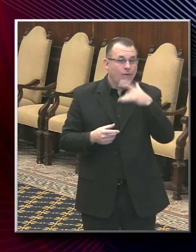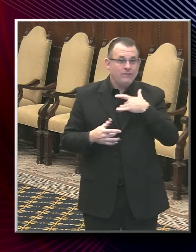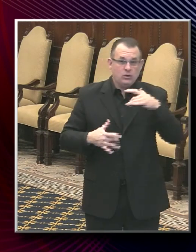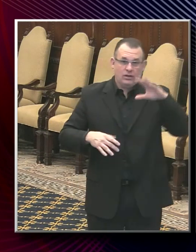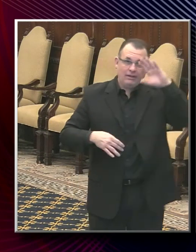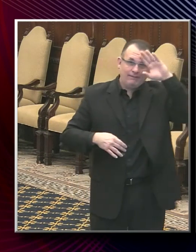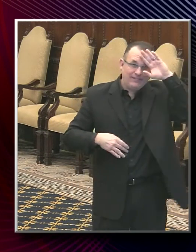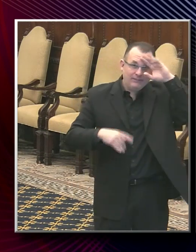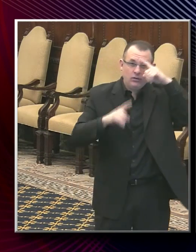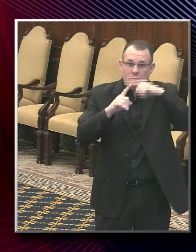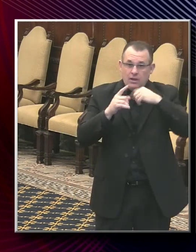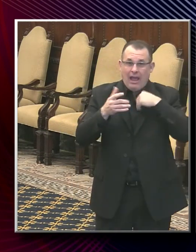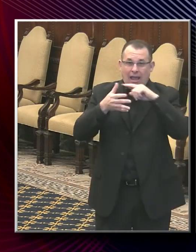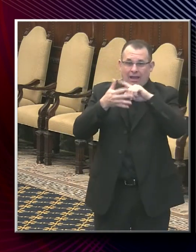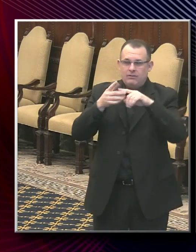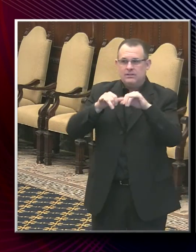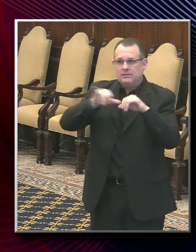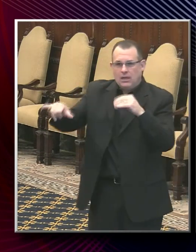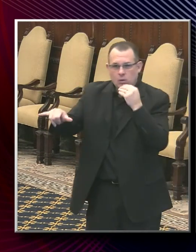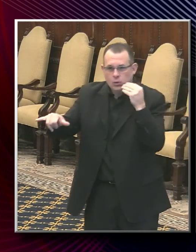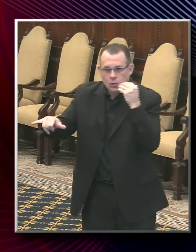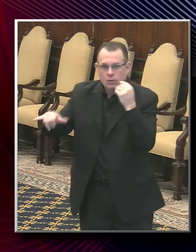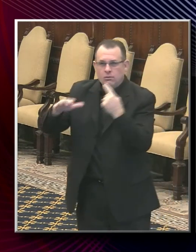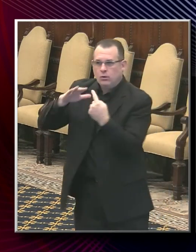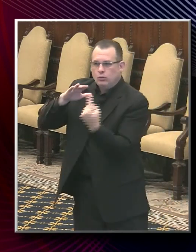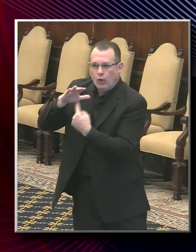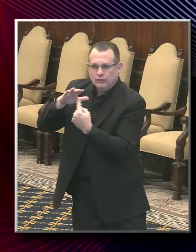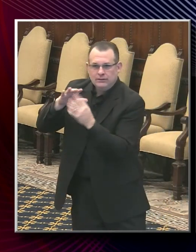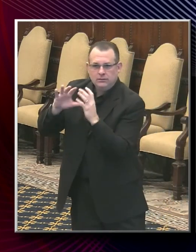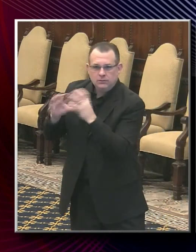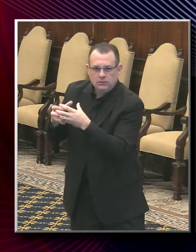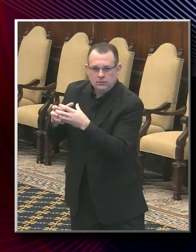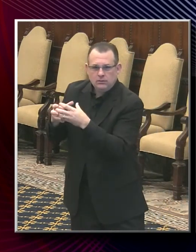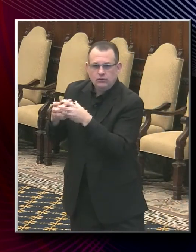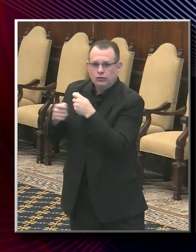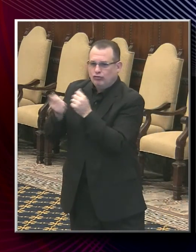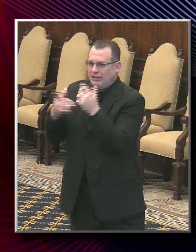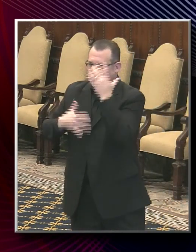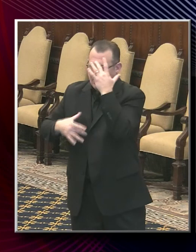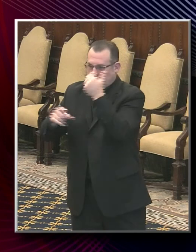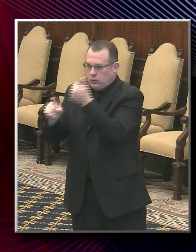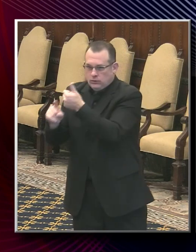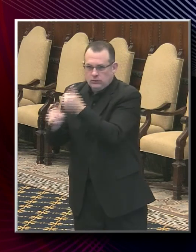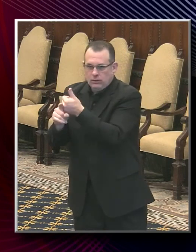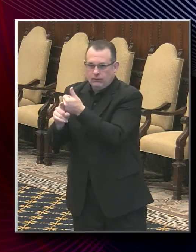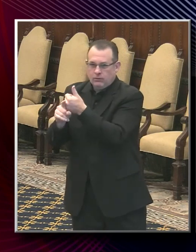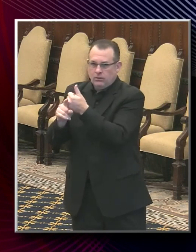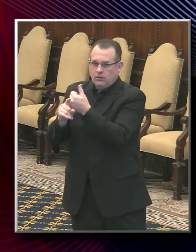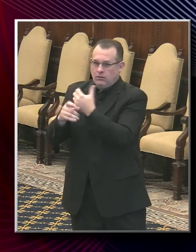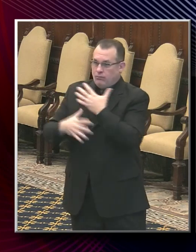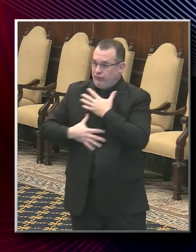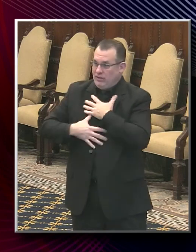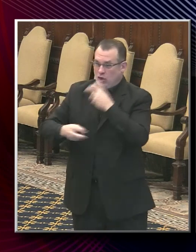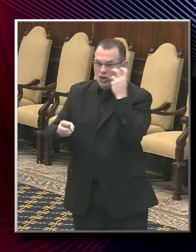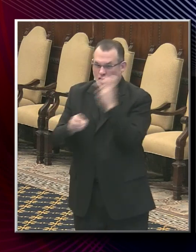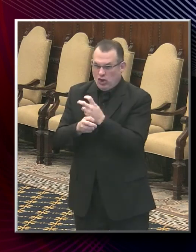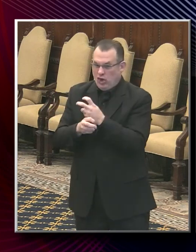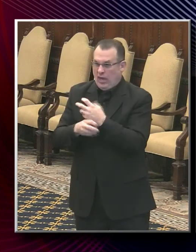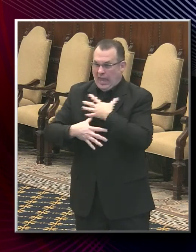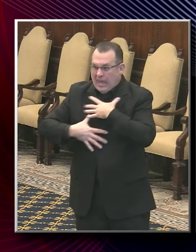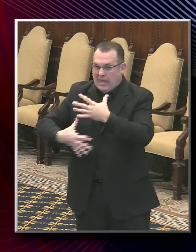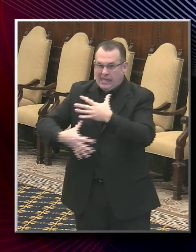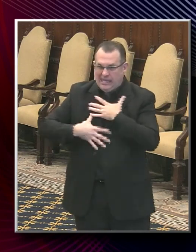self-quarantine, stay at home, and treat their disease or treat the illness. And certainly if they have any trouble breathing, they should immediately